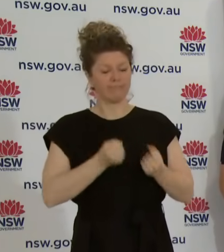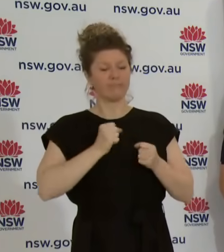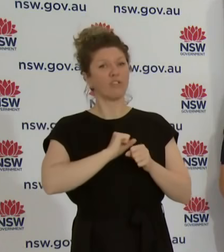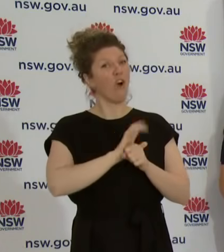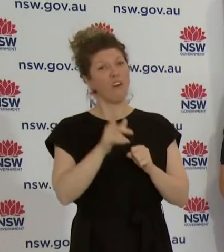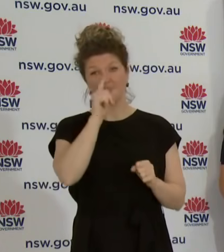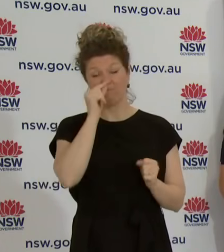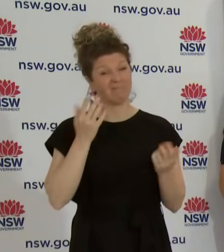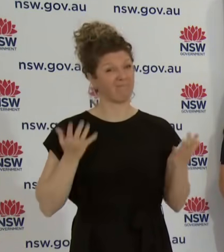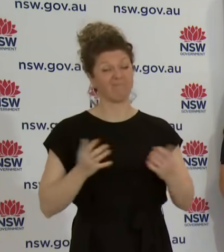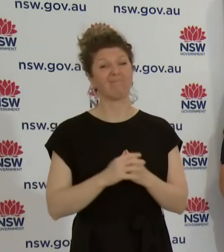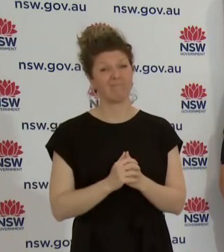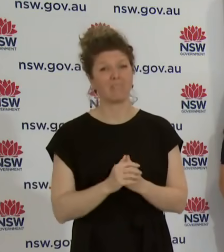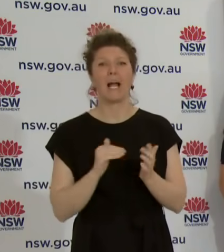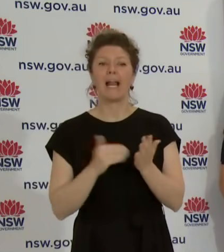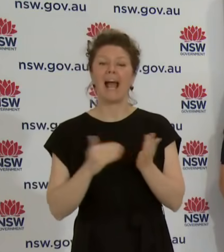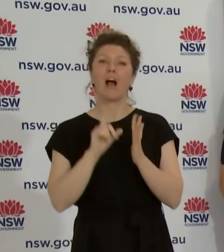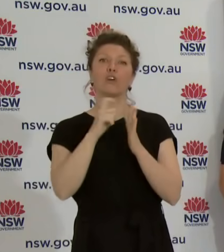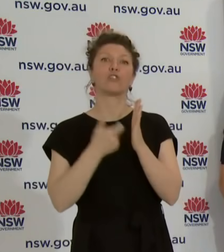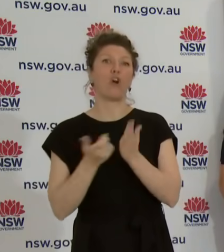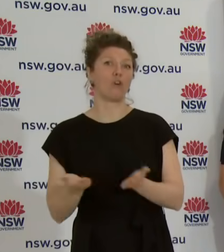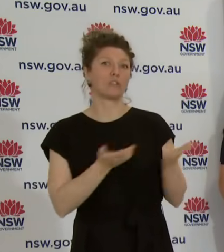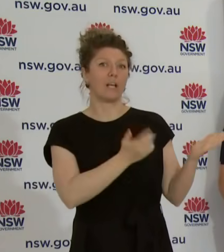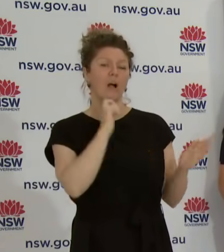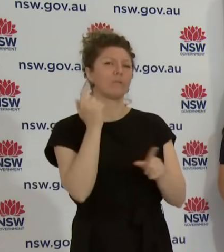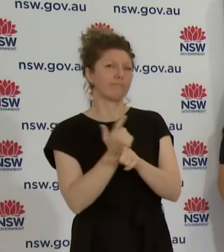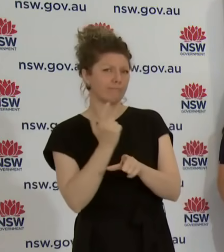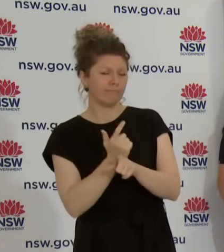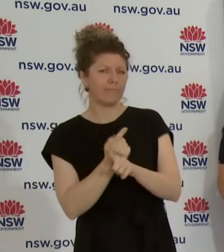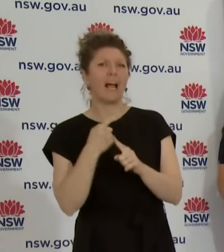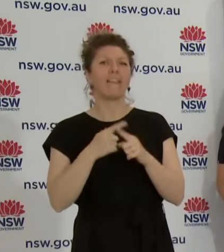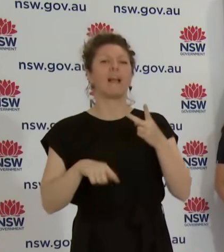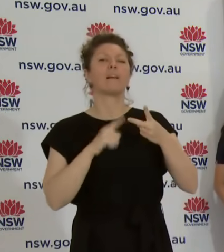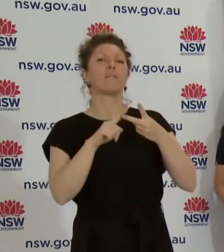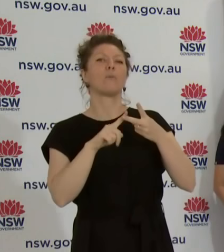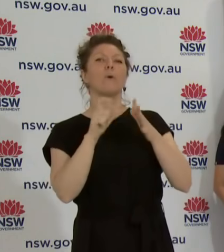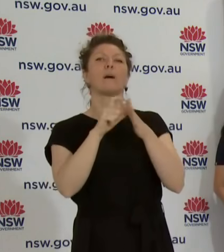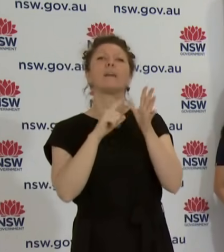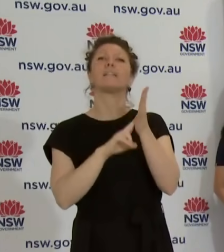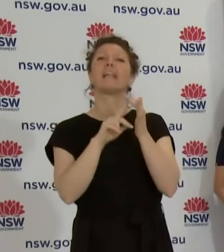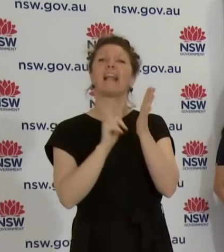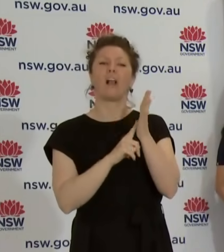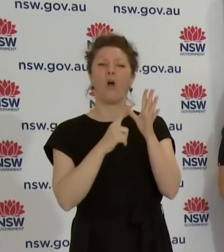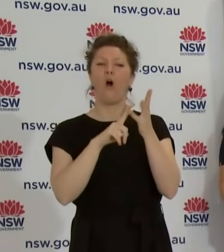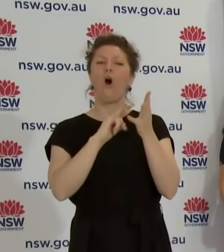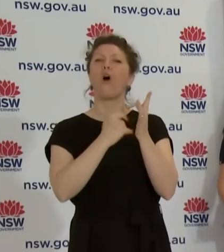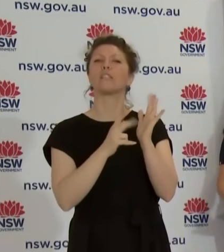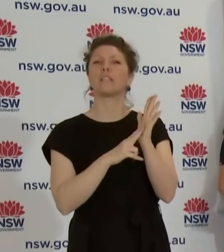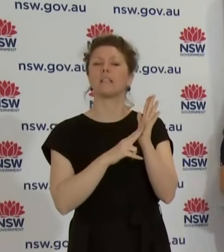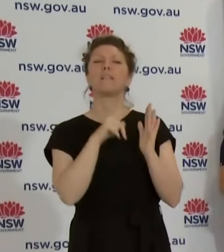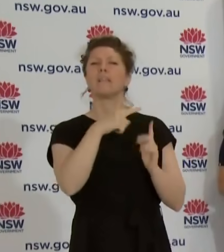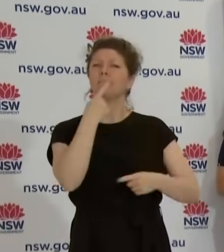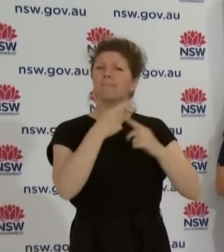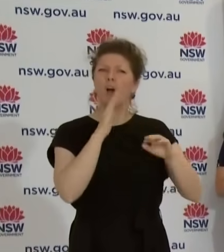the ravages of this very serious illness. I'll ask Dr McAnulty now to give his update. Then Danielle Austin will explain to us the